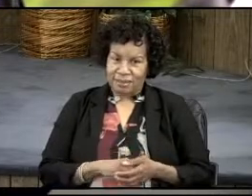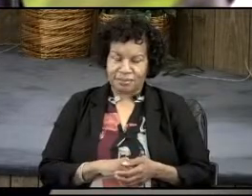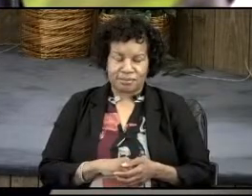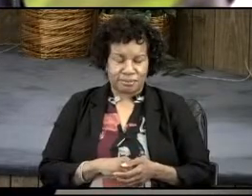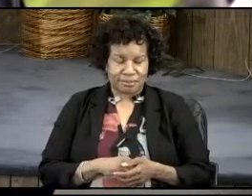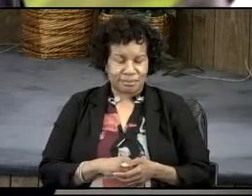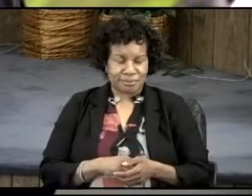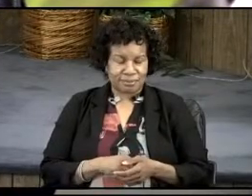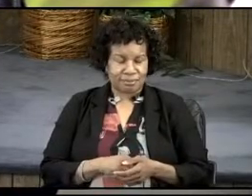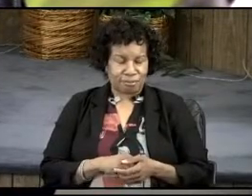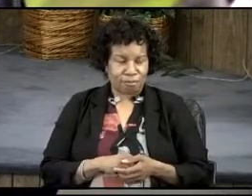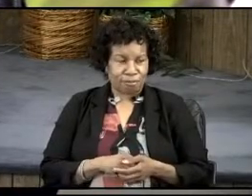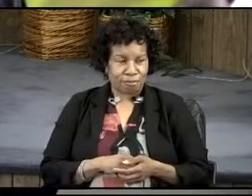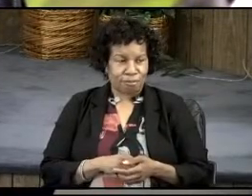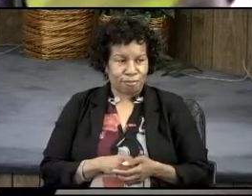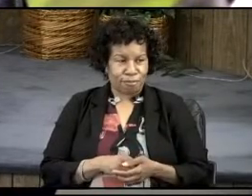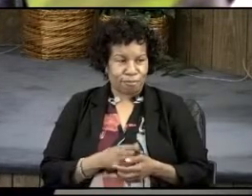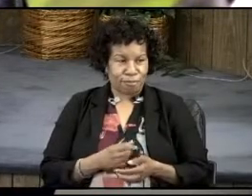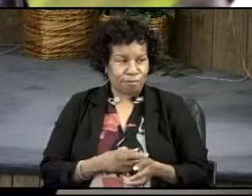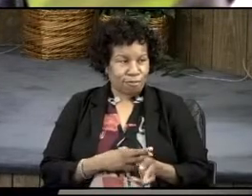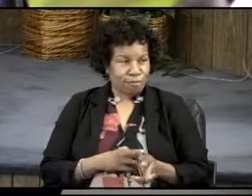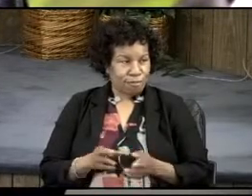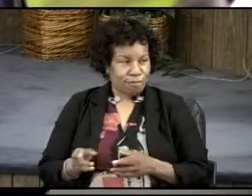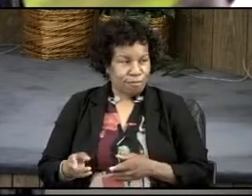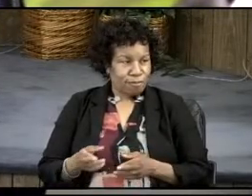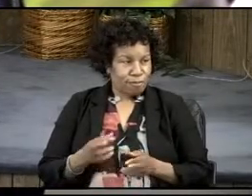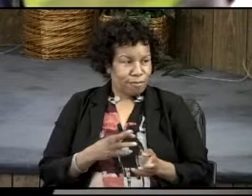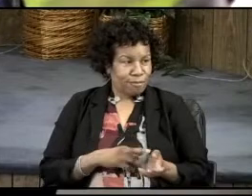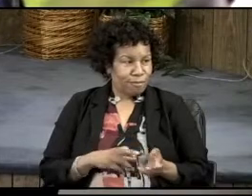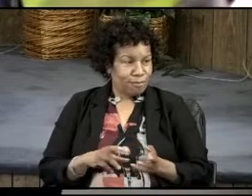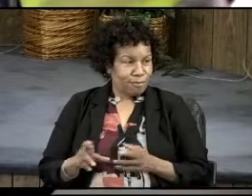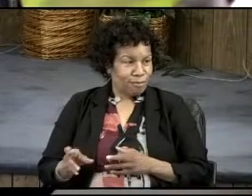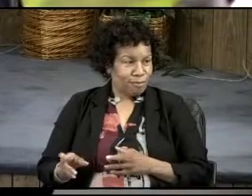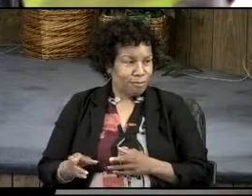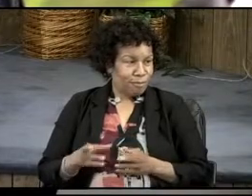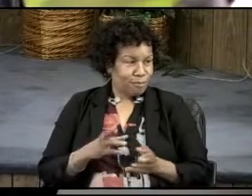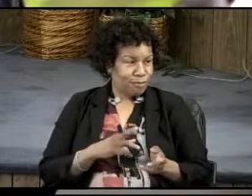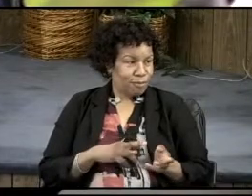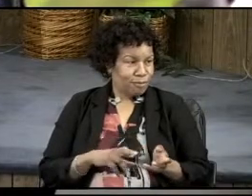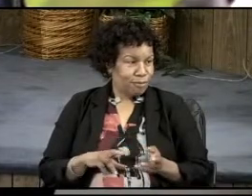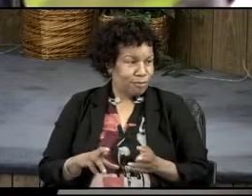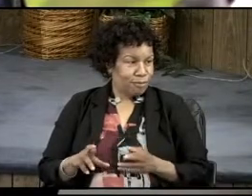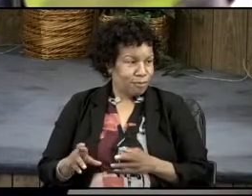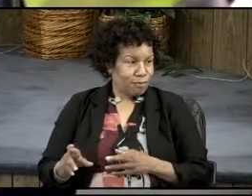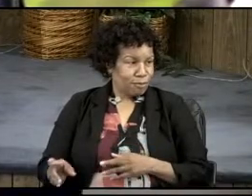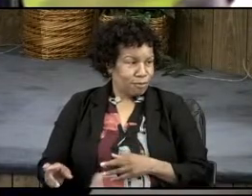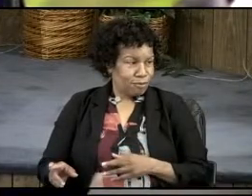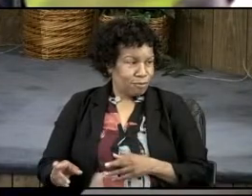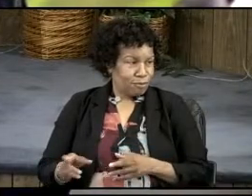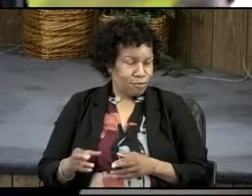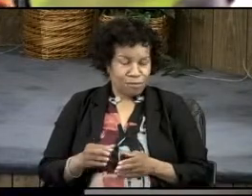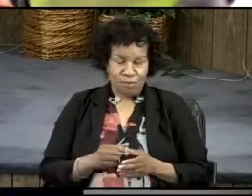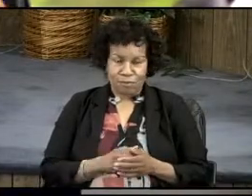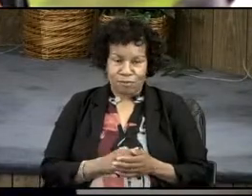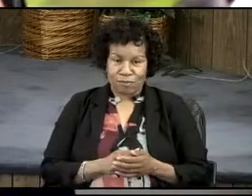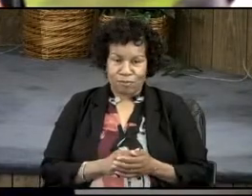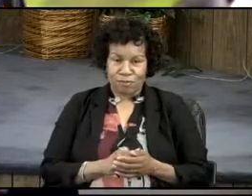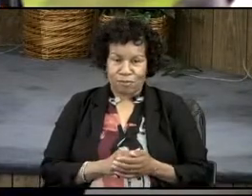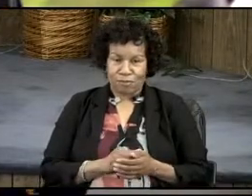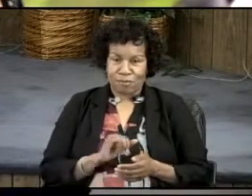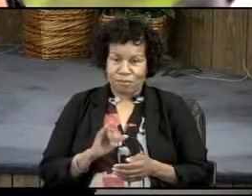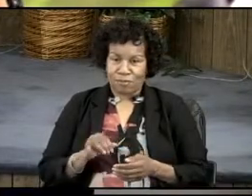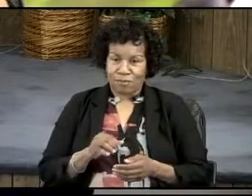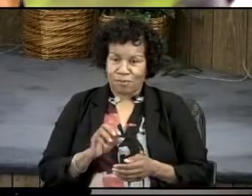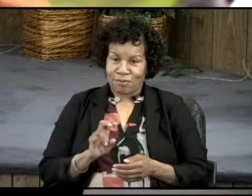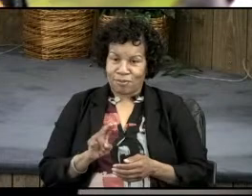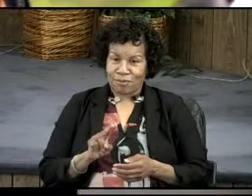ready. That is what our theme is this year. Get ready, get ready, get ready. On June